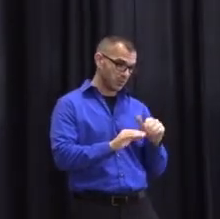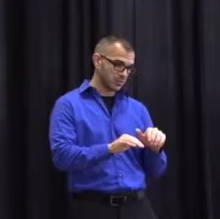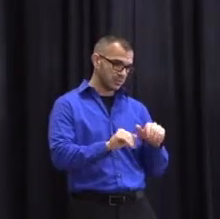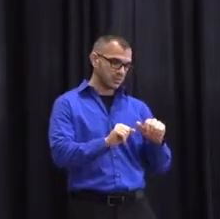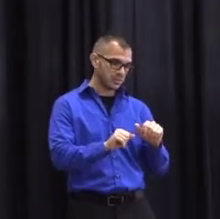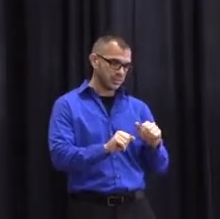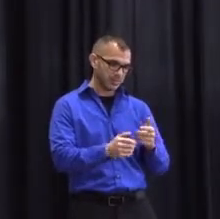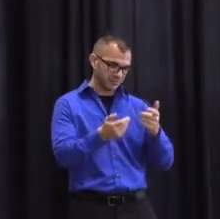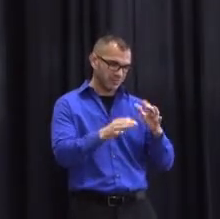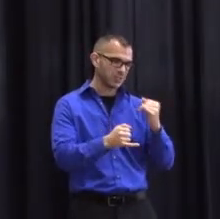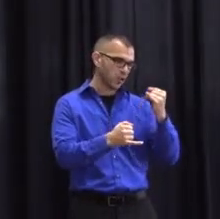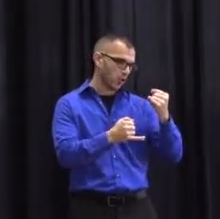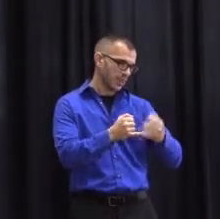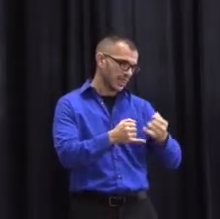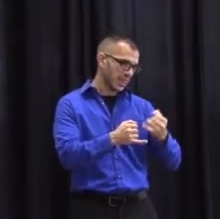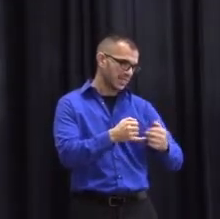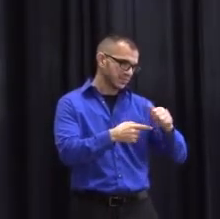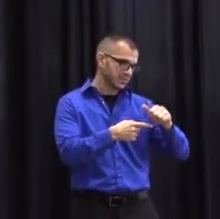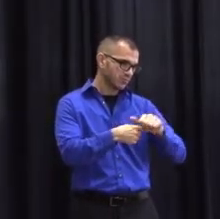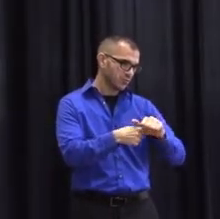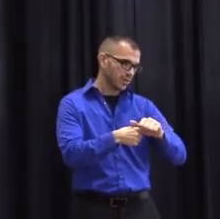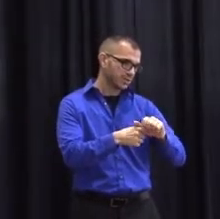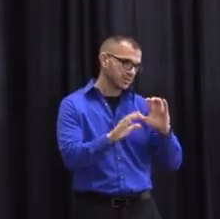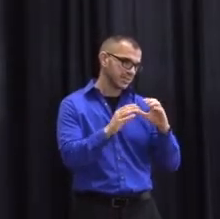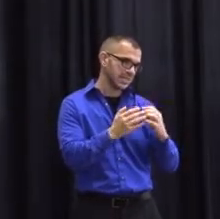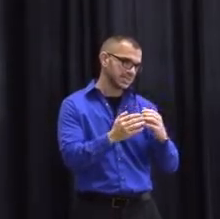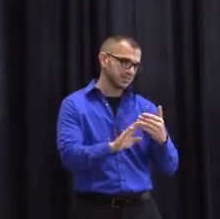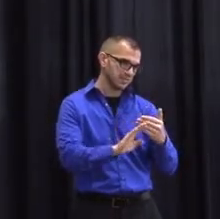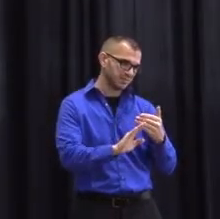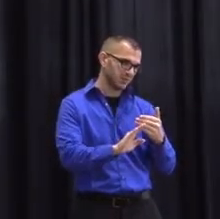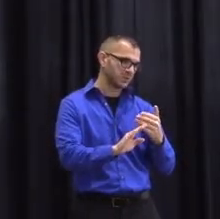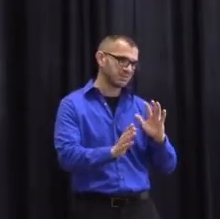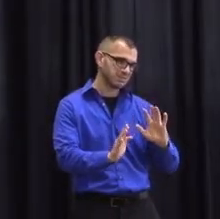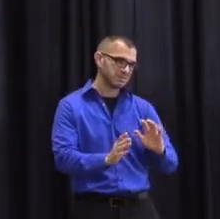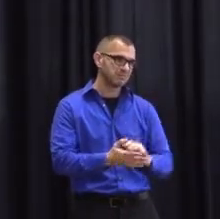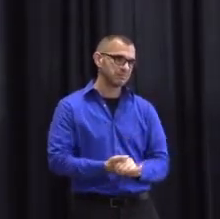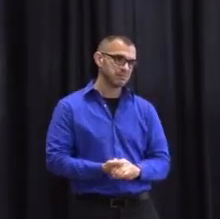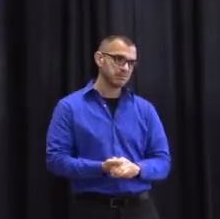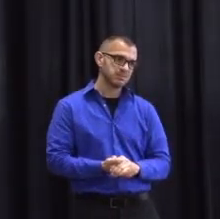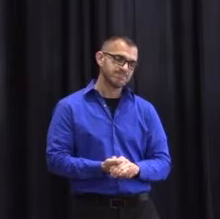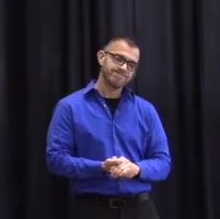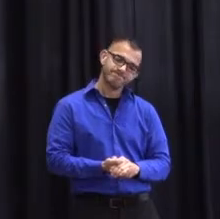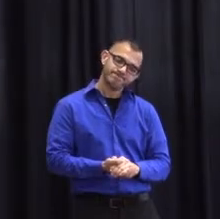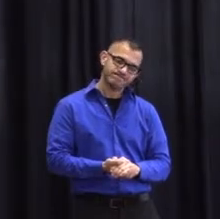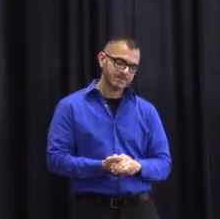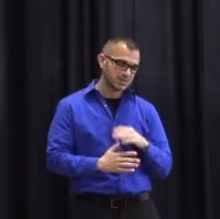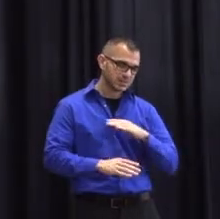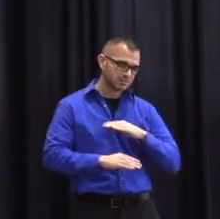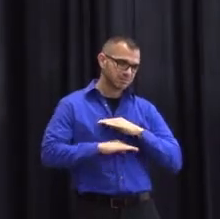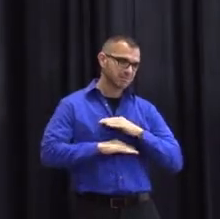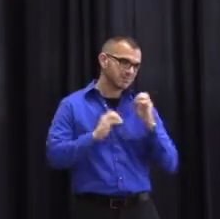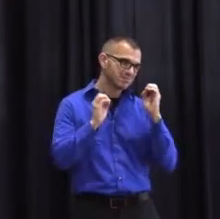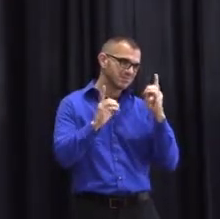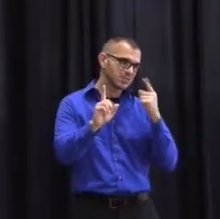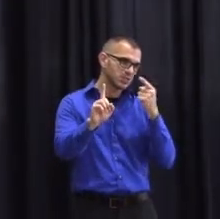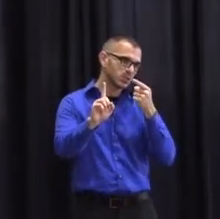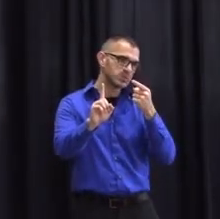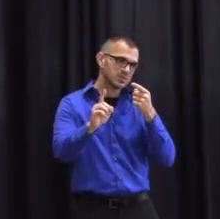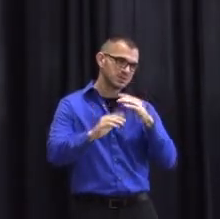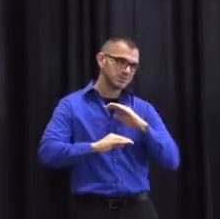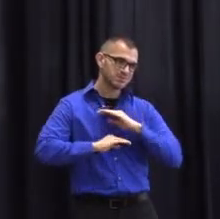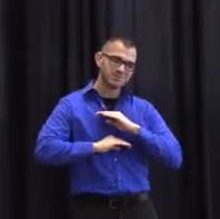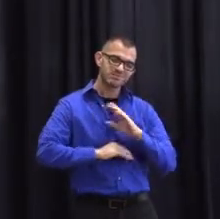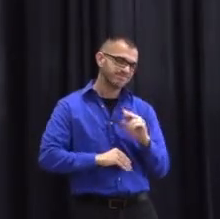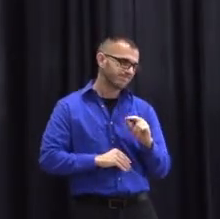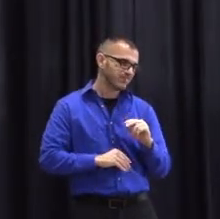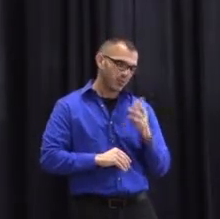and finish her last residency courses. So she was not able to complete her educational goals